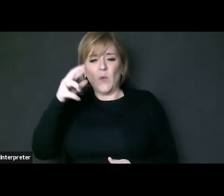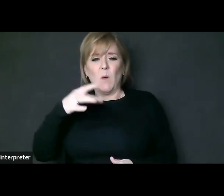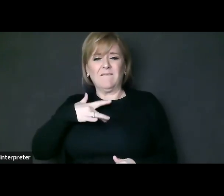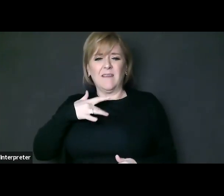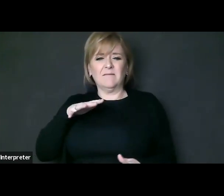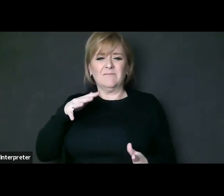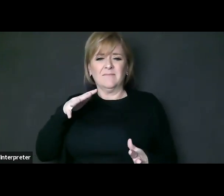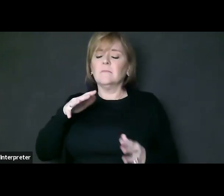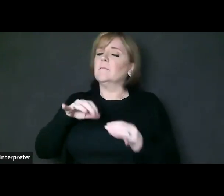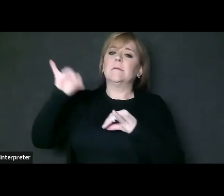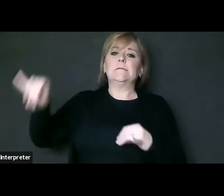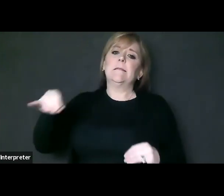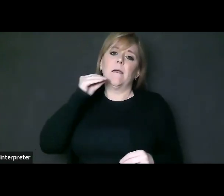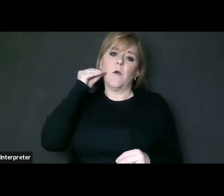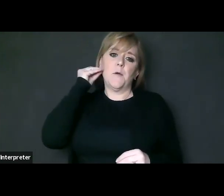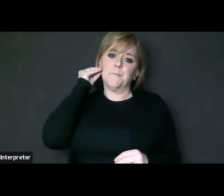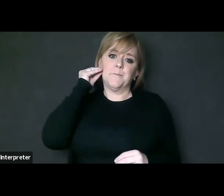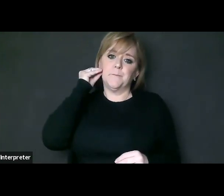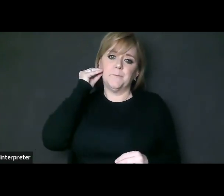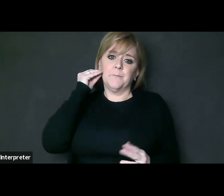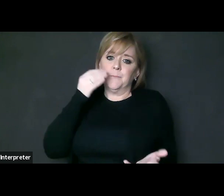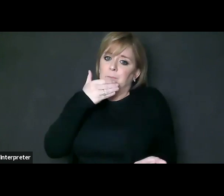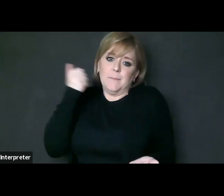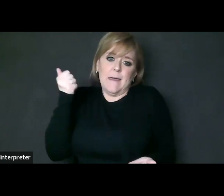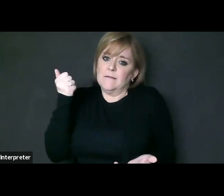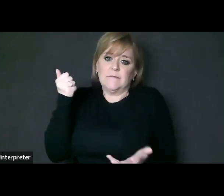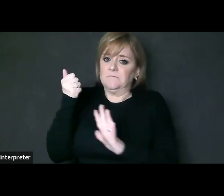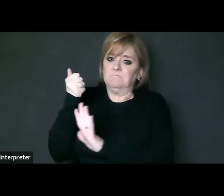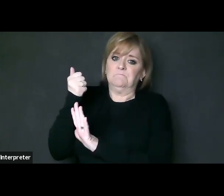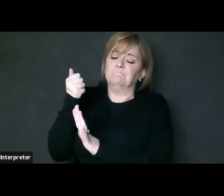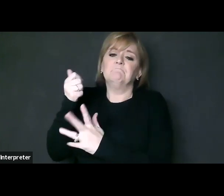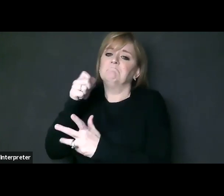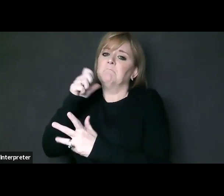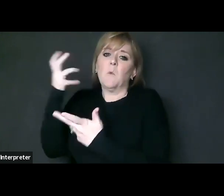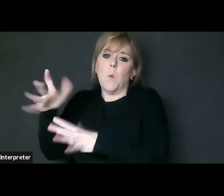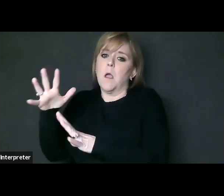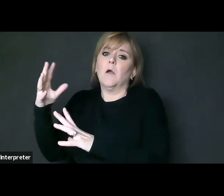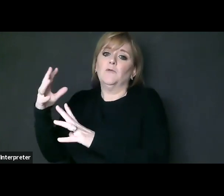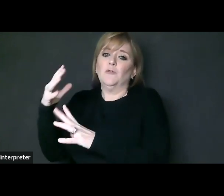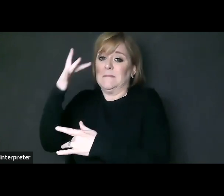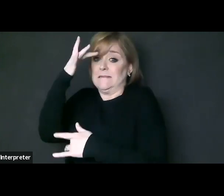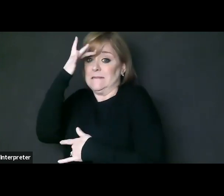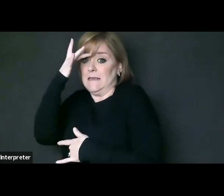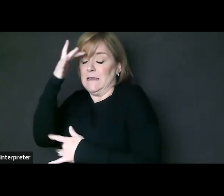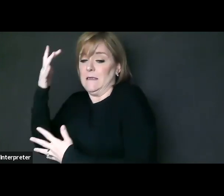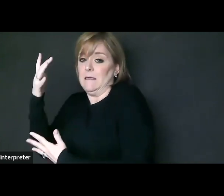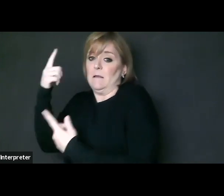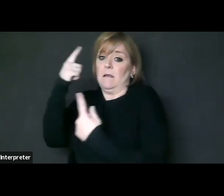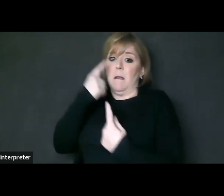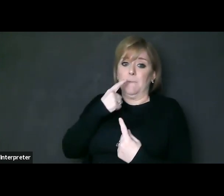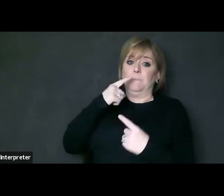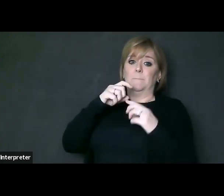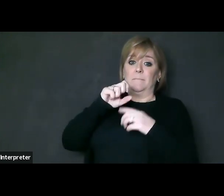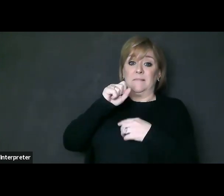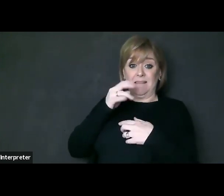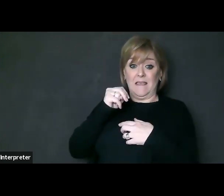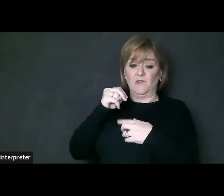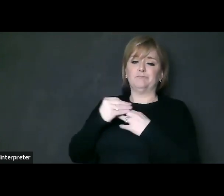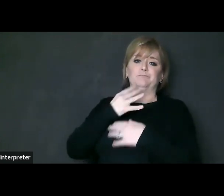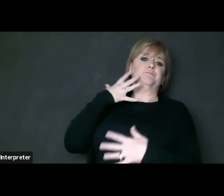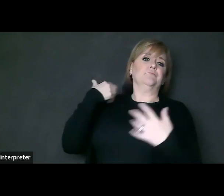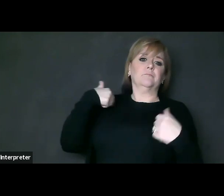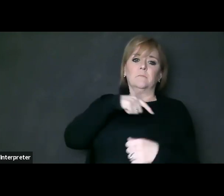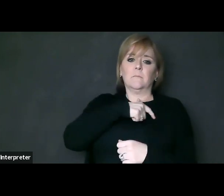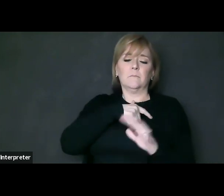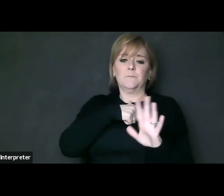We feel that's the best way to keep them from bringing it to the station and us becoming asymptomatic carriers. We have an